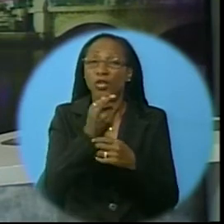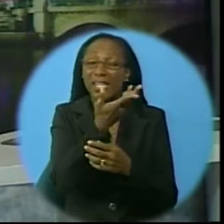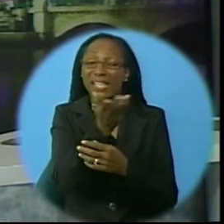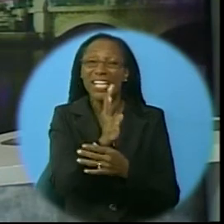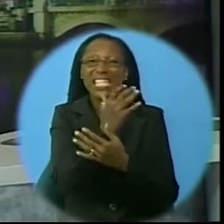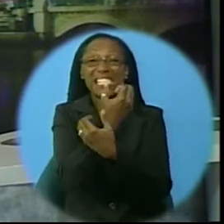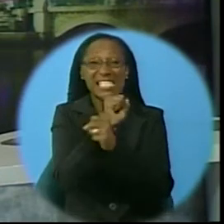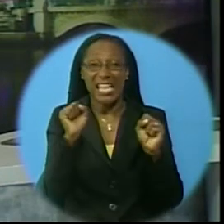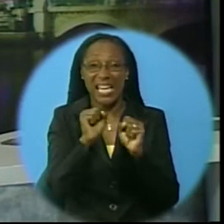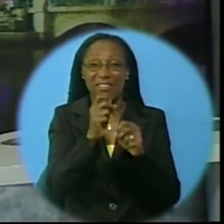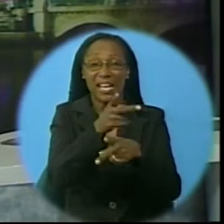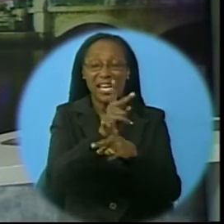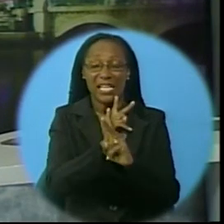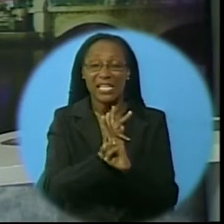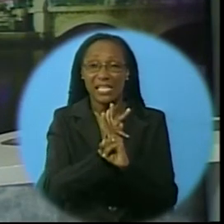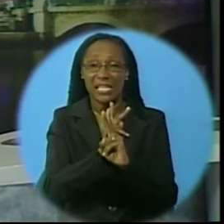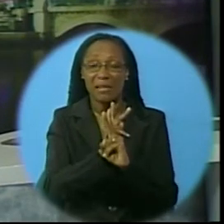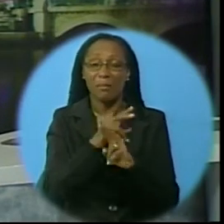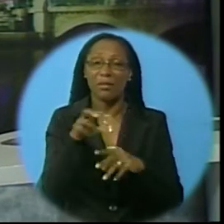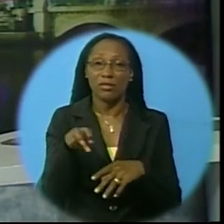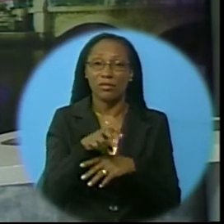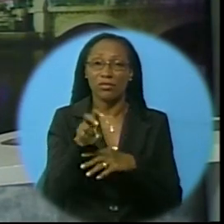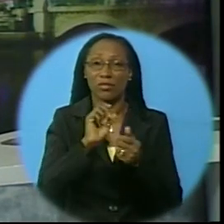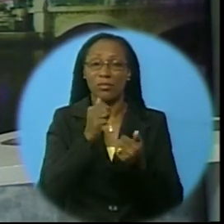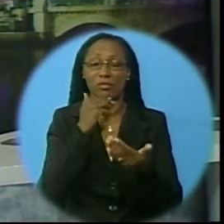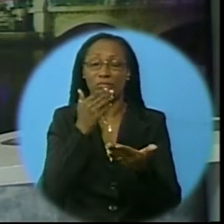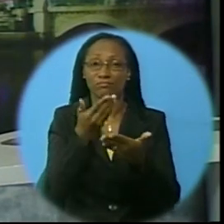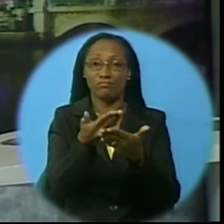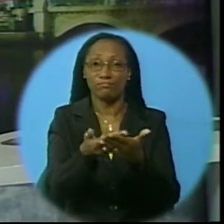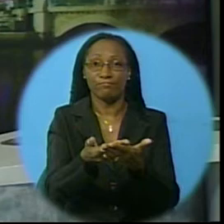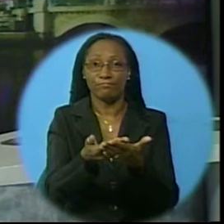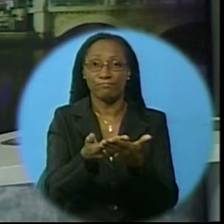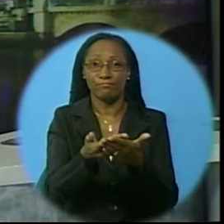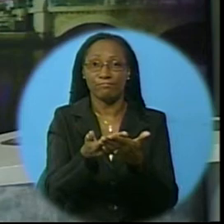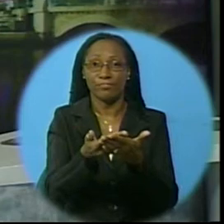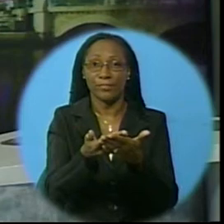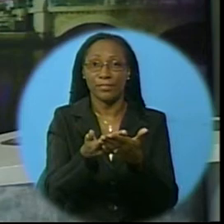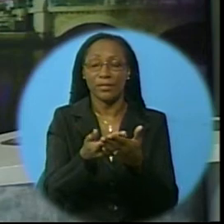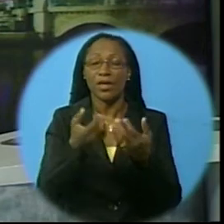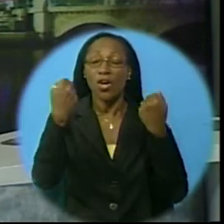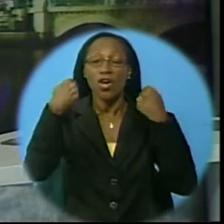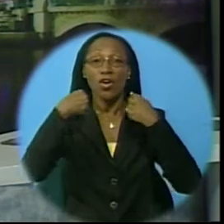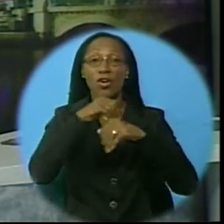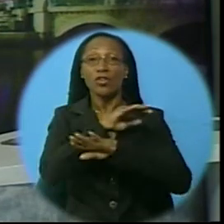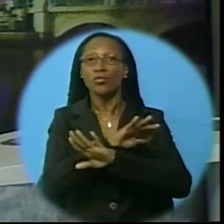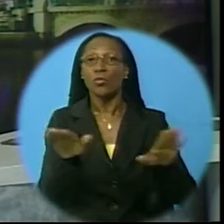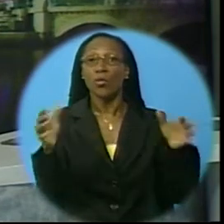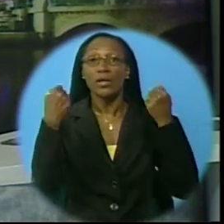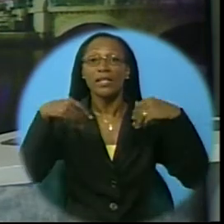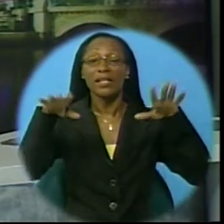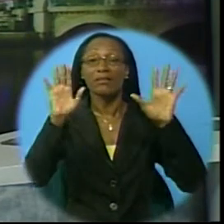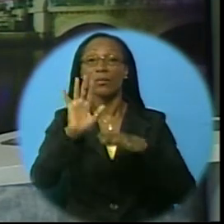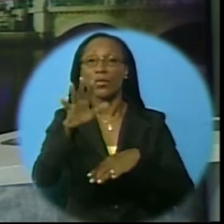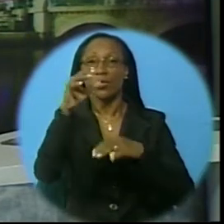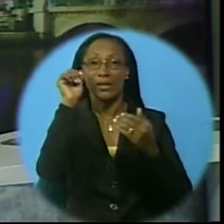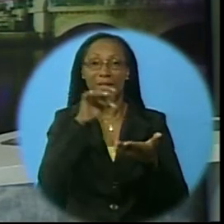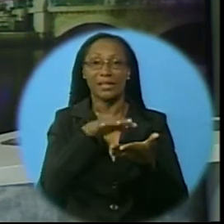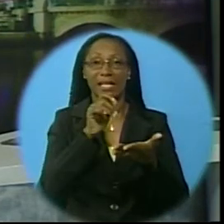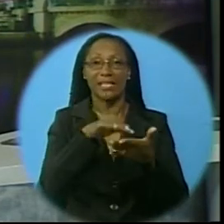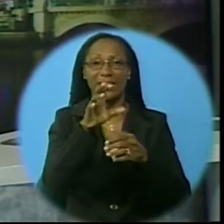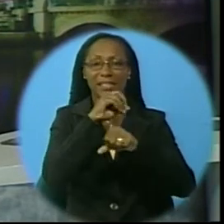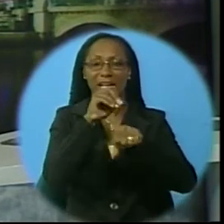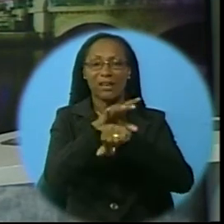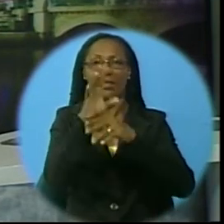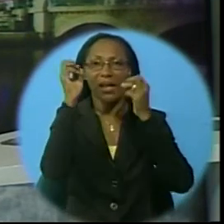preserve the reputation of the tournament. In other news now, do not give up your studies. That's the advice Education Minister